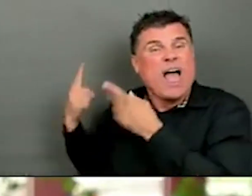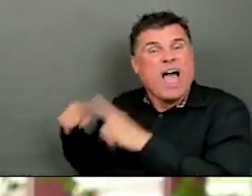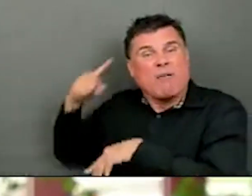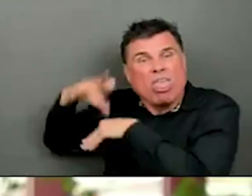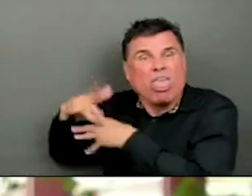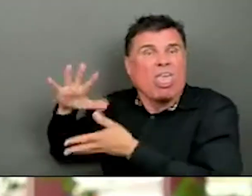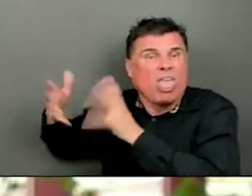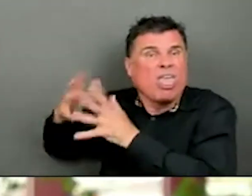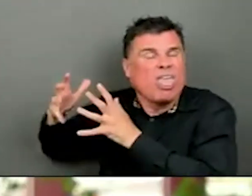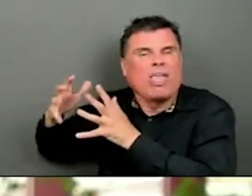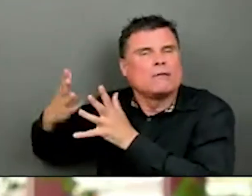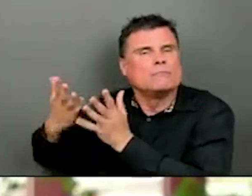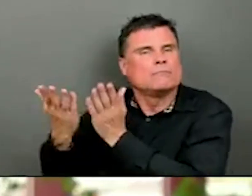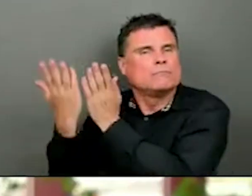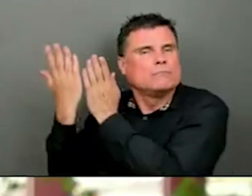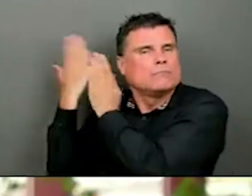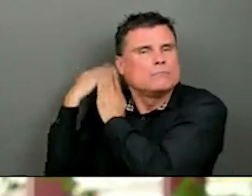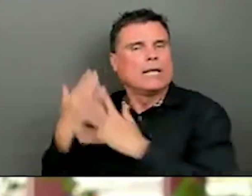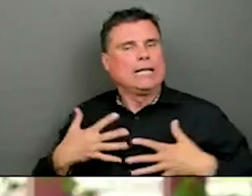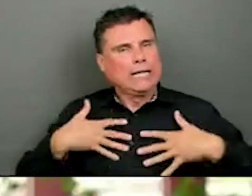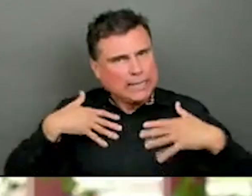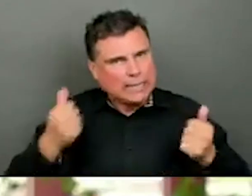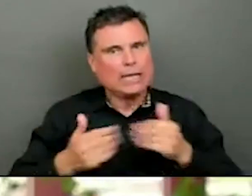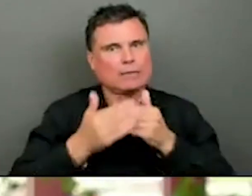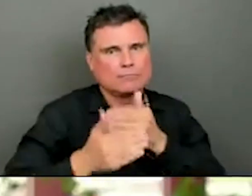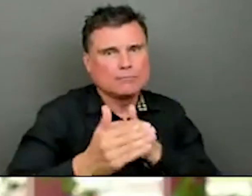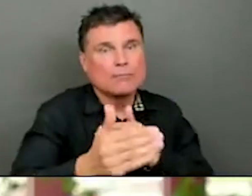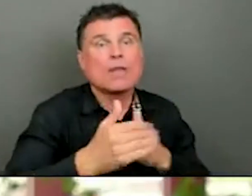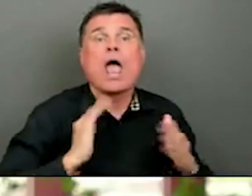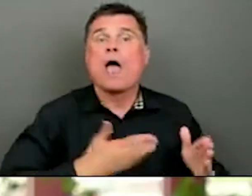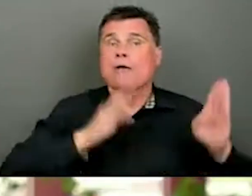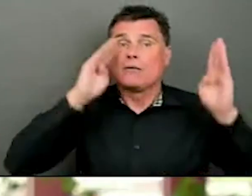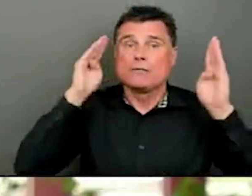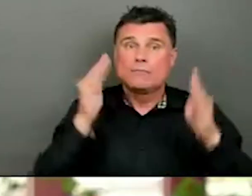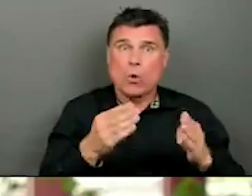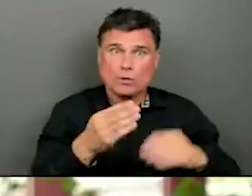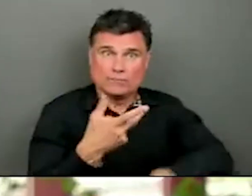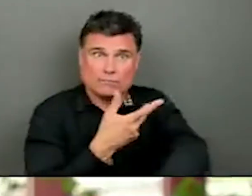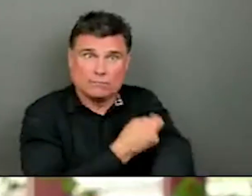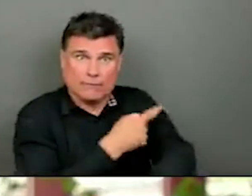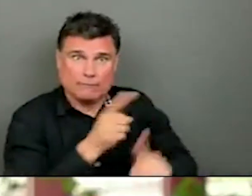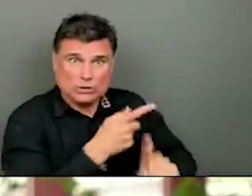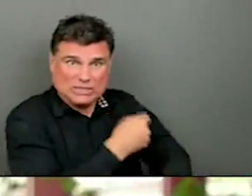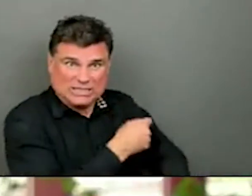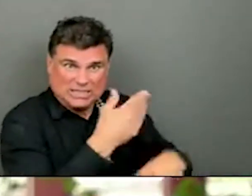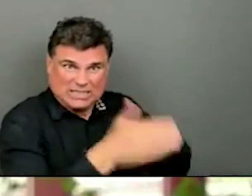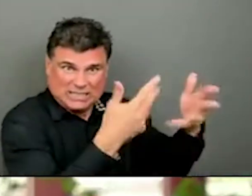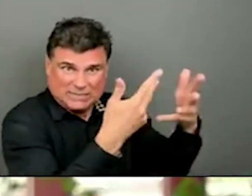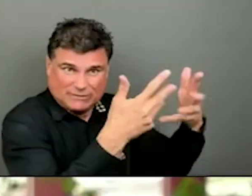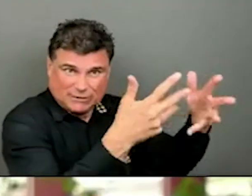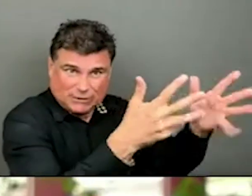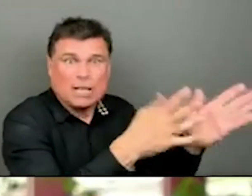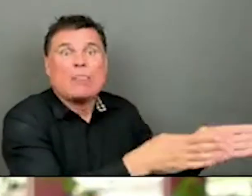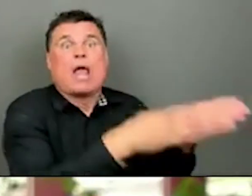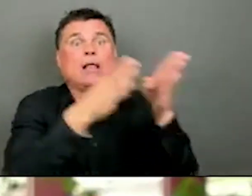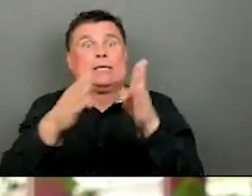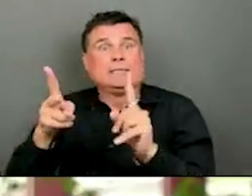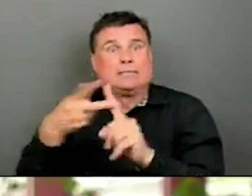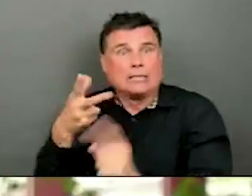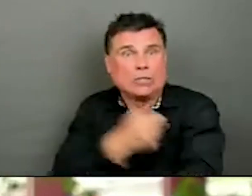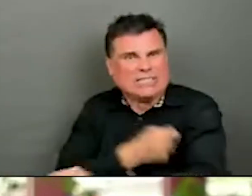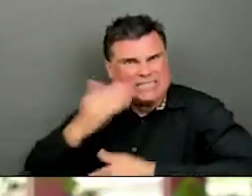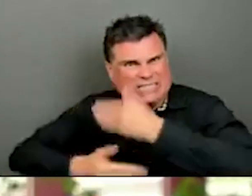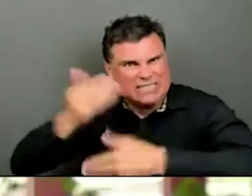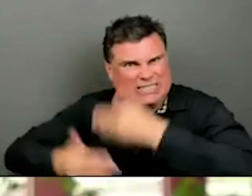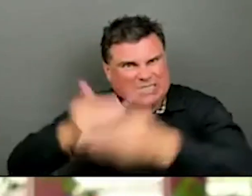1 immunizations is steady, and those dose 2s are rapidly increasing. But the virus is still with us, and we have